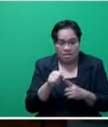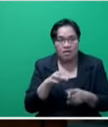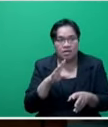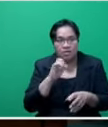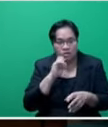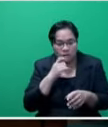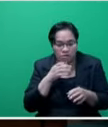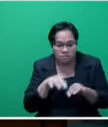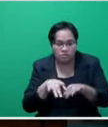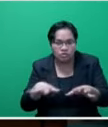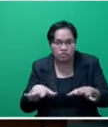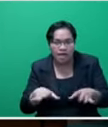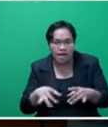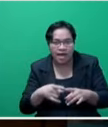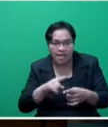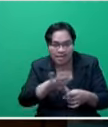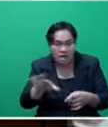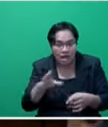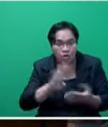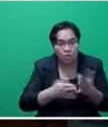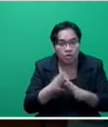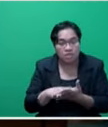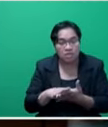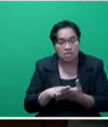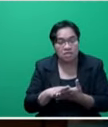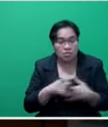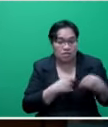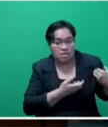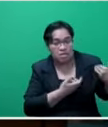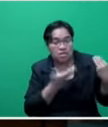a model exercise where the communities are given